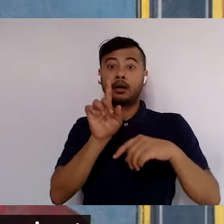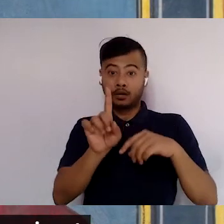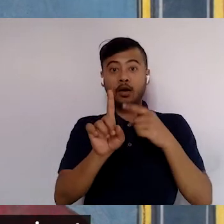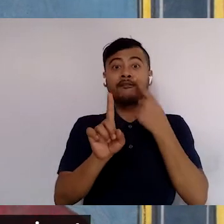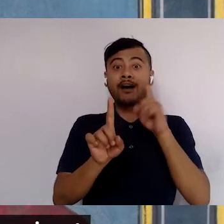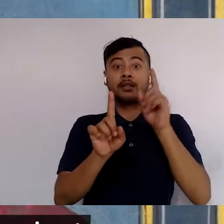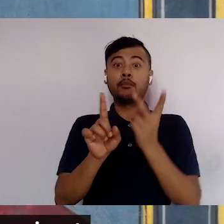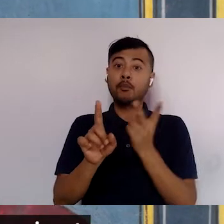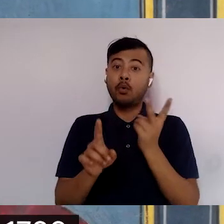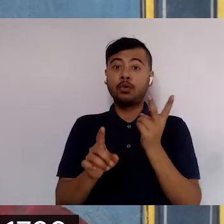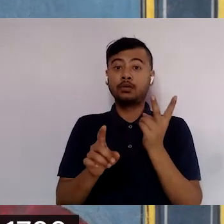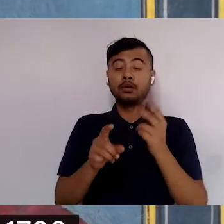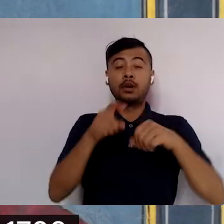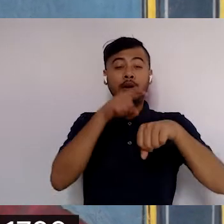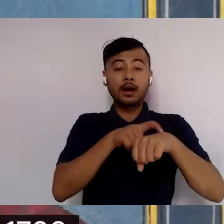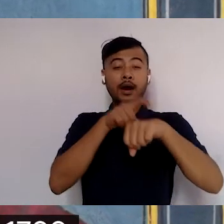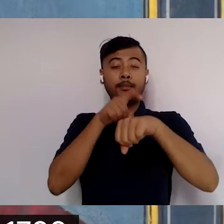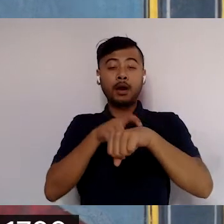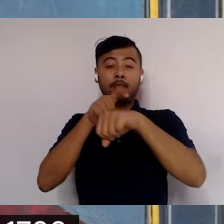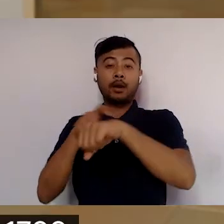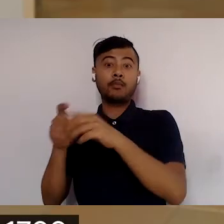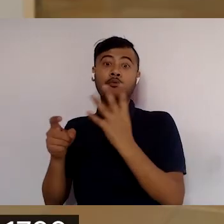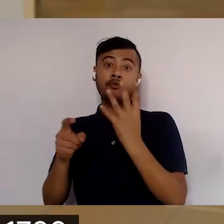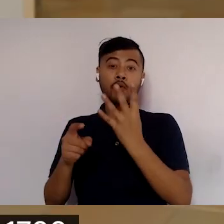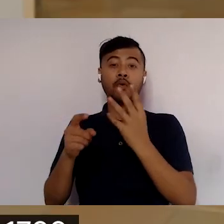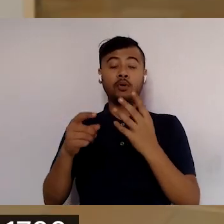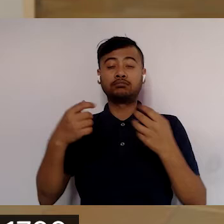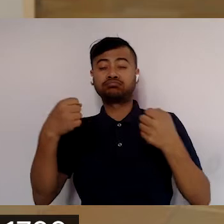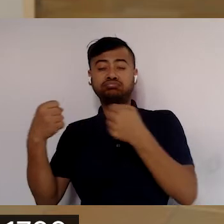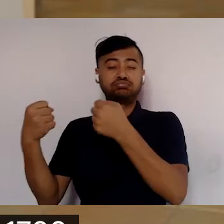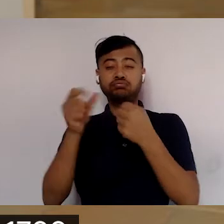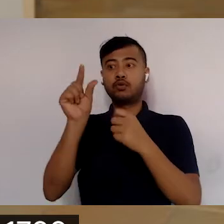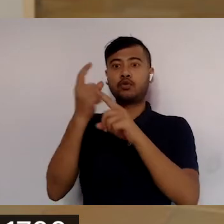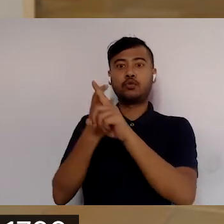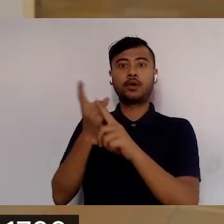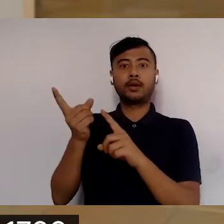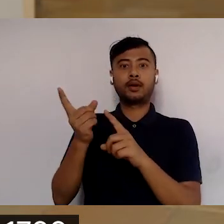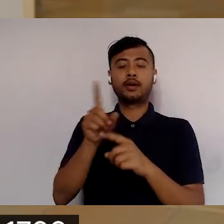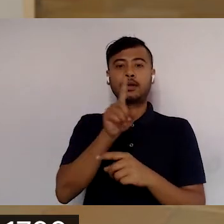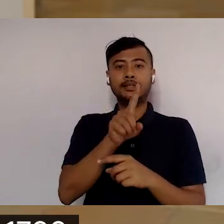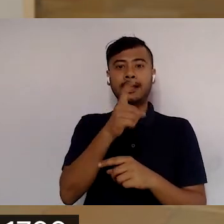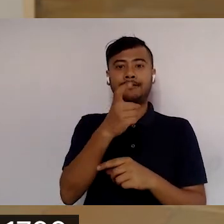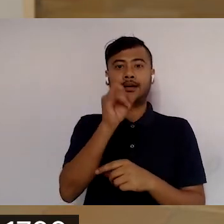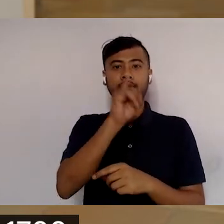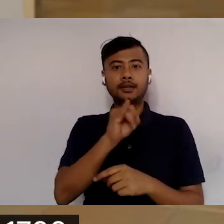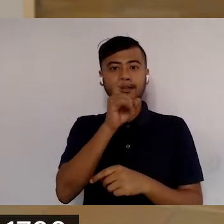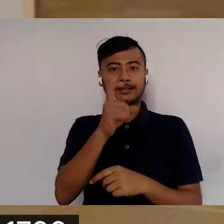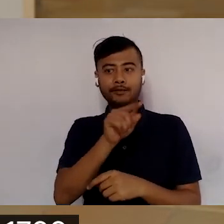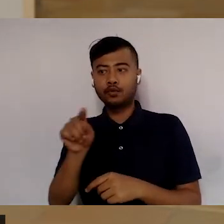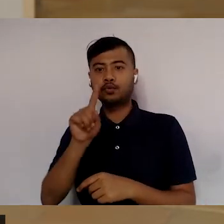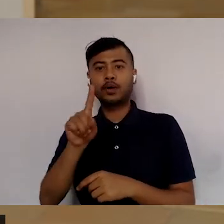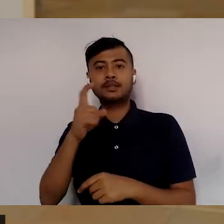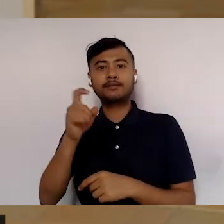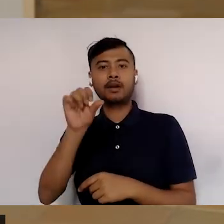fought 4 wars against the English East India Company between 1767 and